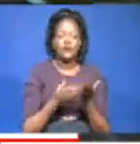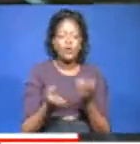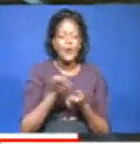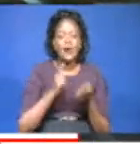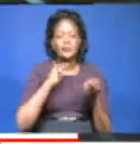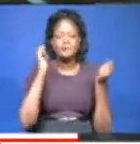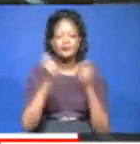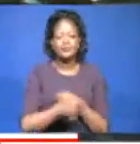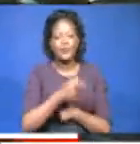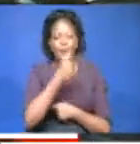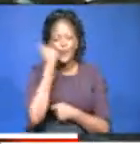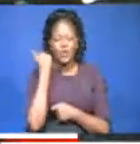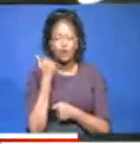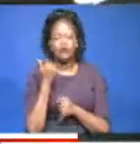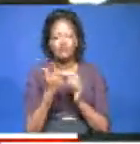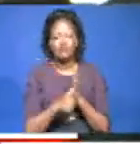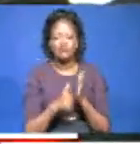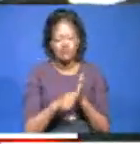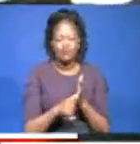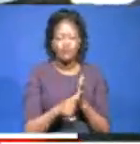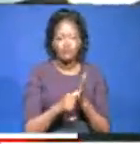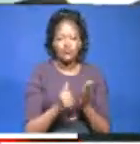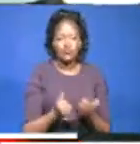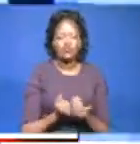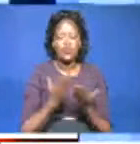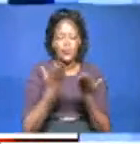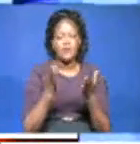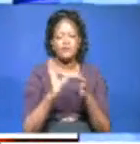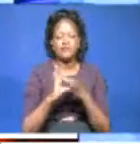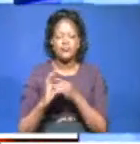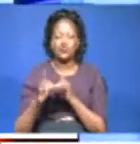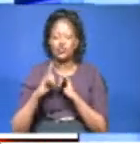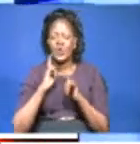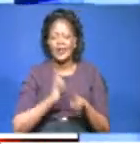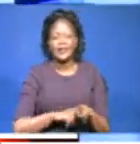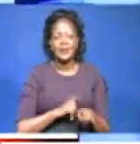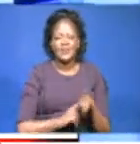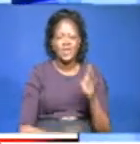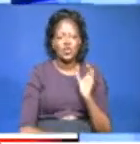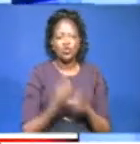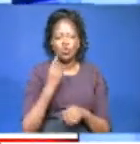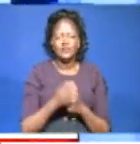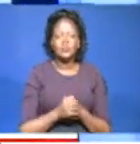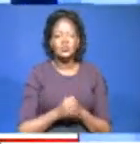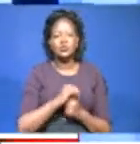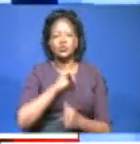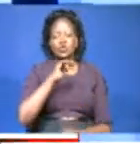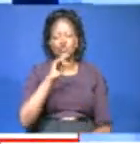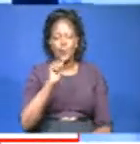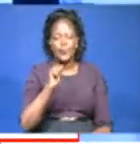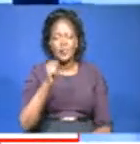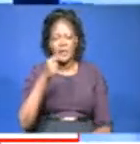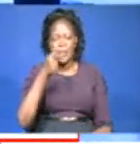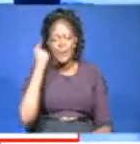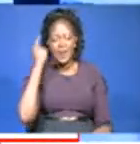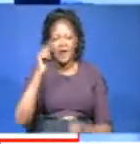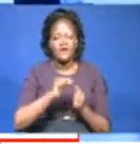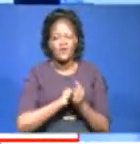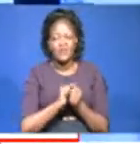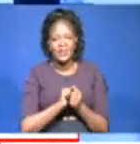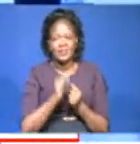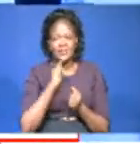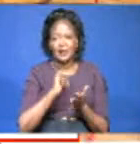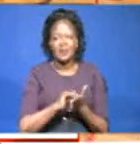due to constraints in the global supply chain. Speaking during the launch of Jumia's Black Friday, Seco projected that the coming